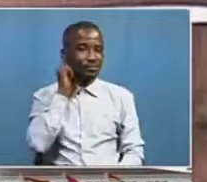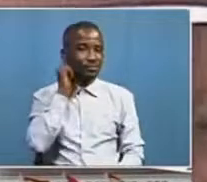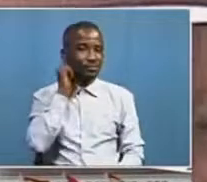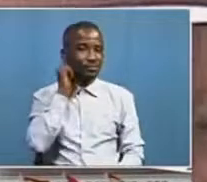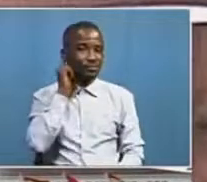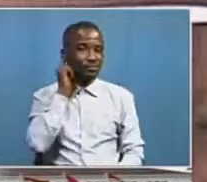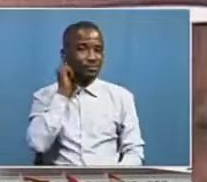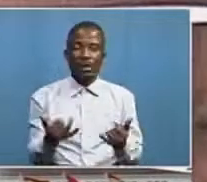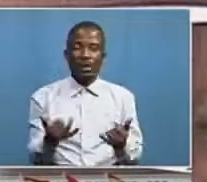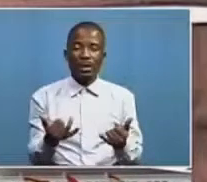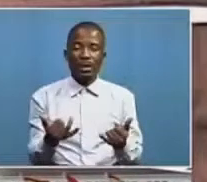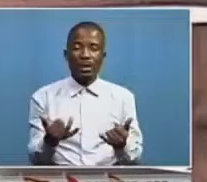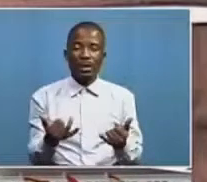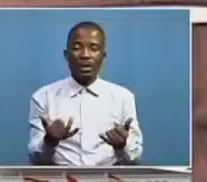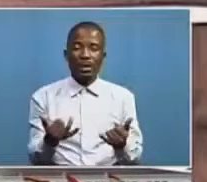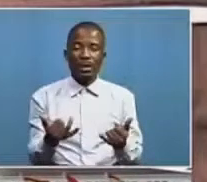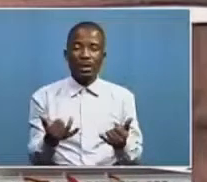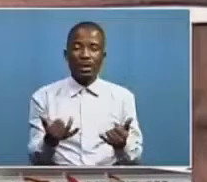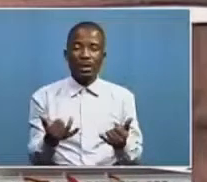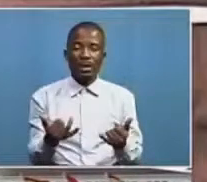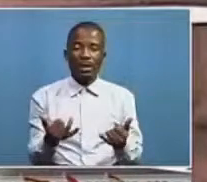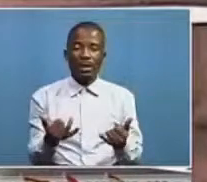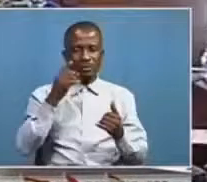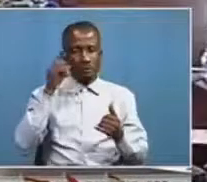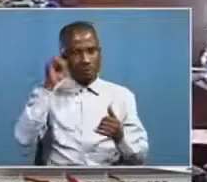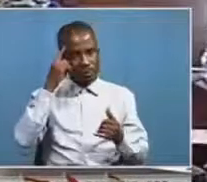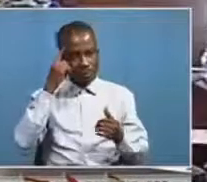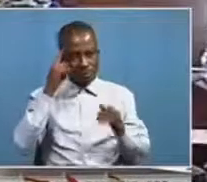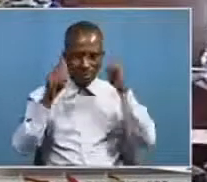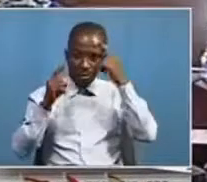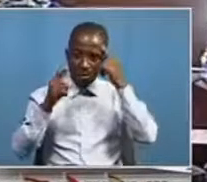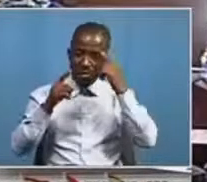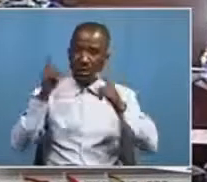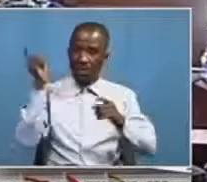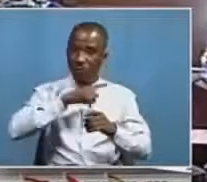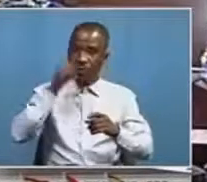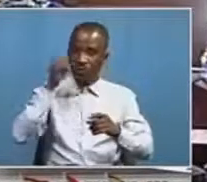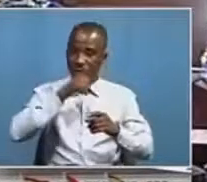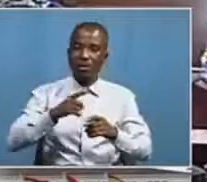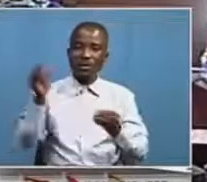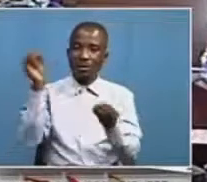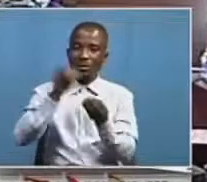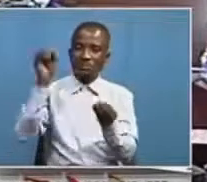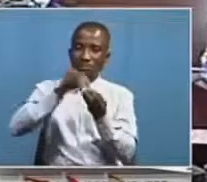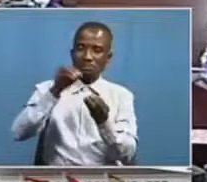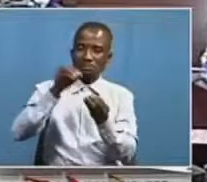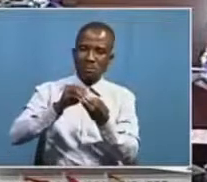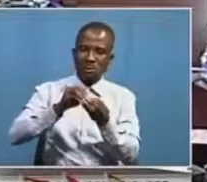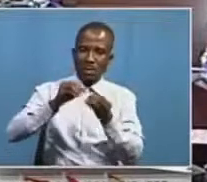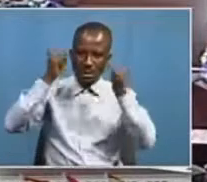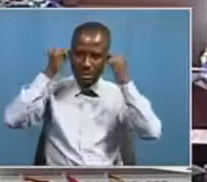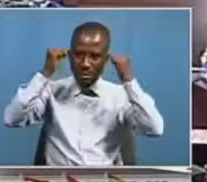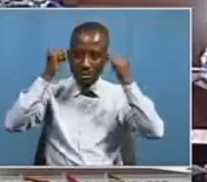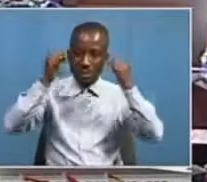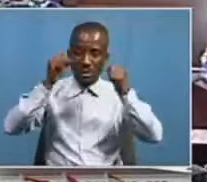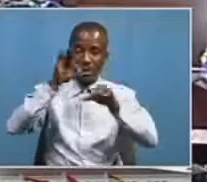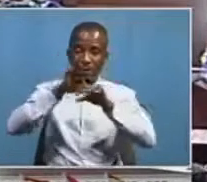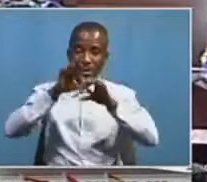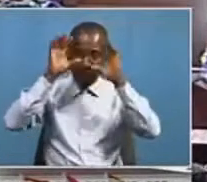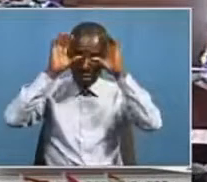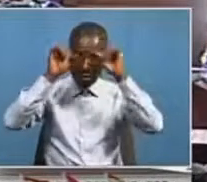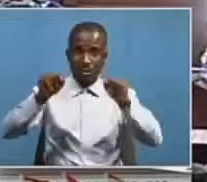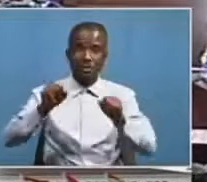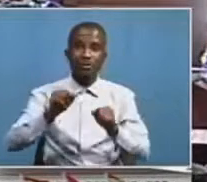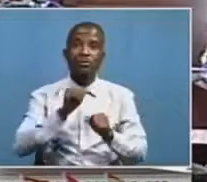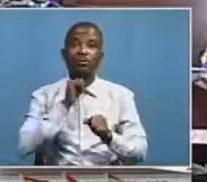this issue, we are certain in our minds that the allegation of vote padding, though serious in an election such as the presidential election, was